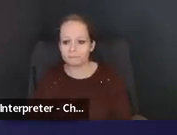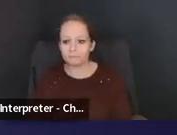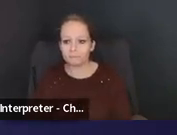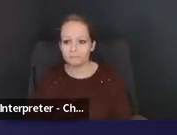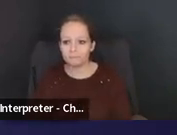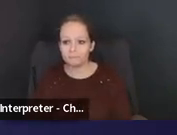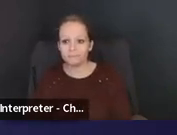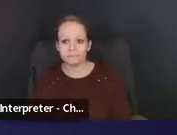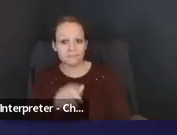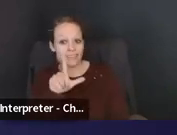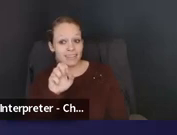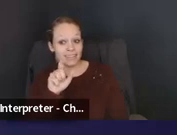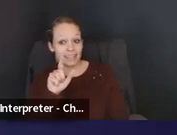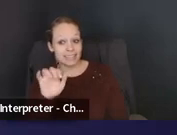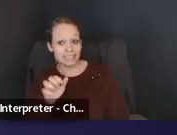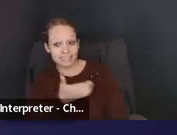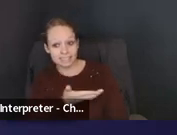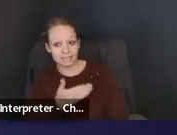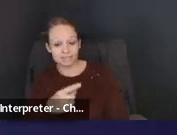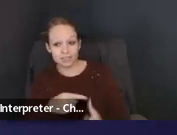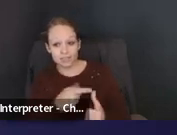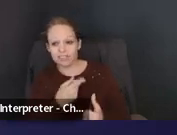Dr. Leslie, you want to go first?